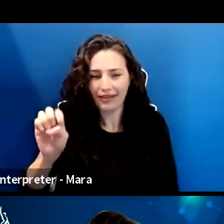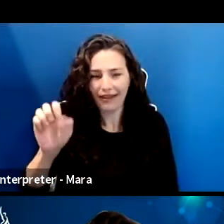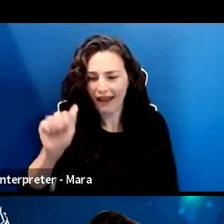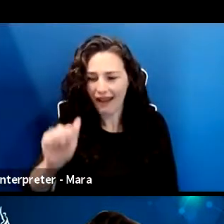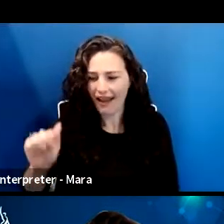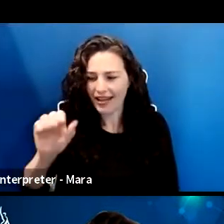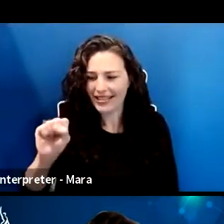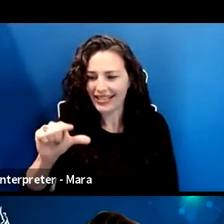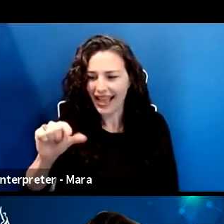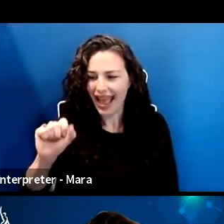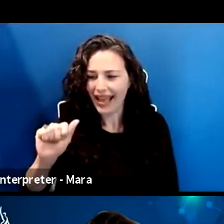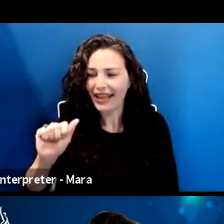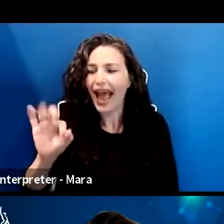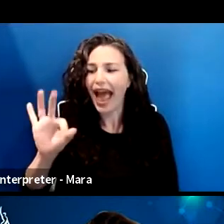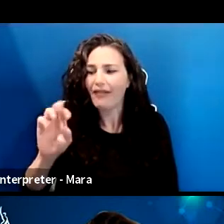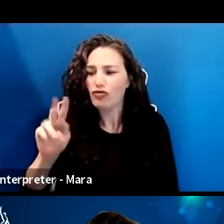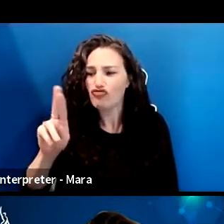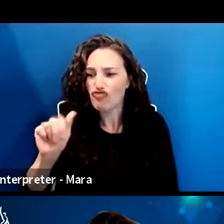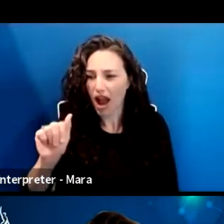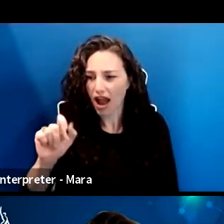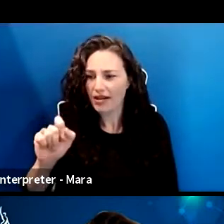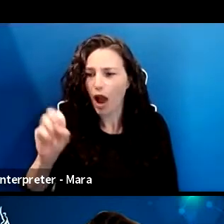pteoe@sagaftra.org. That's